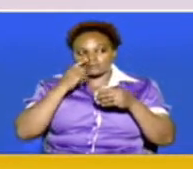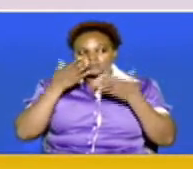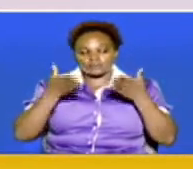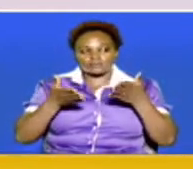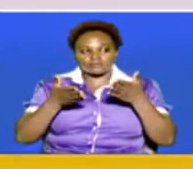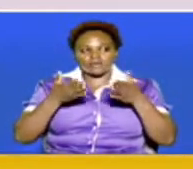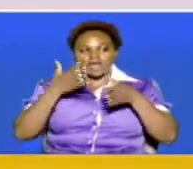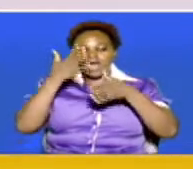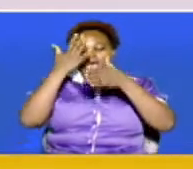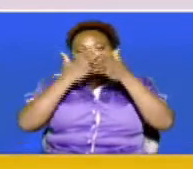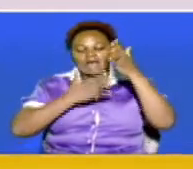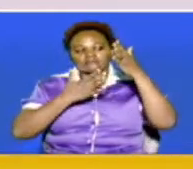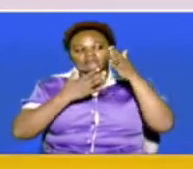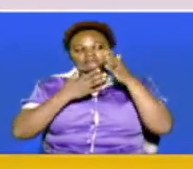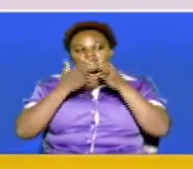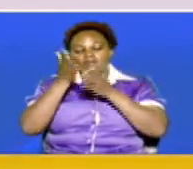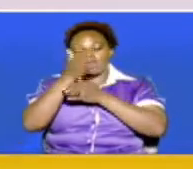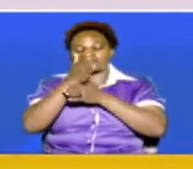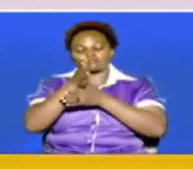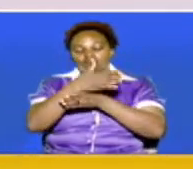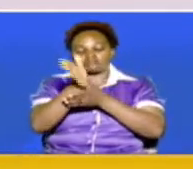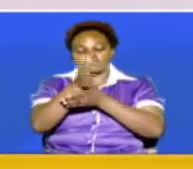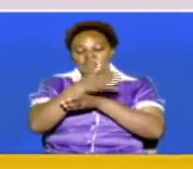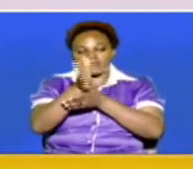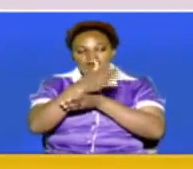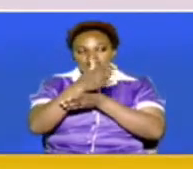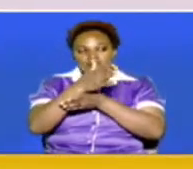running at half mast.